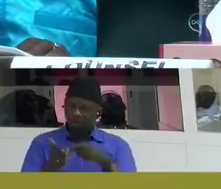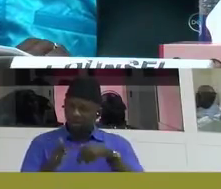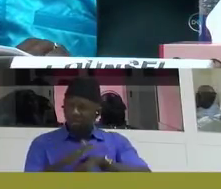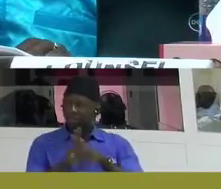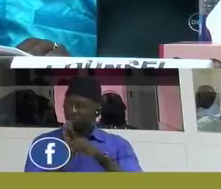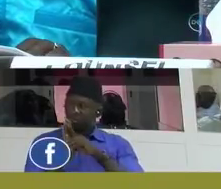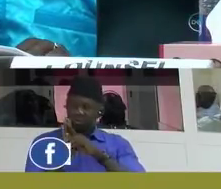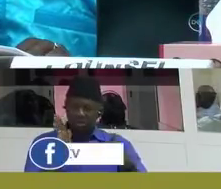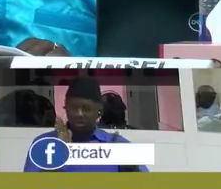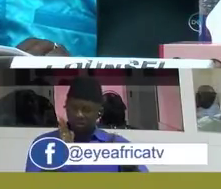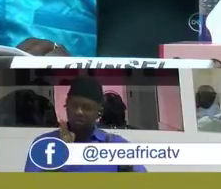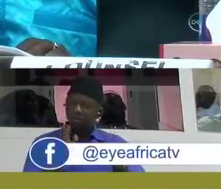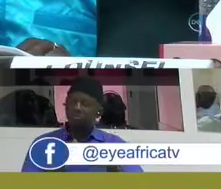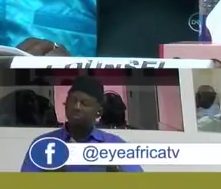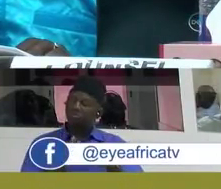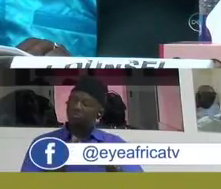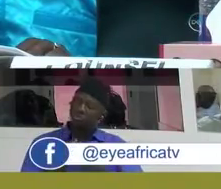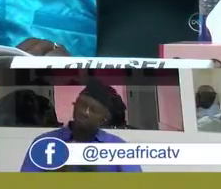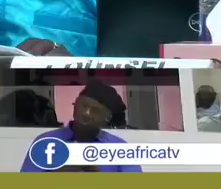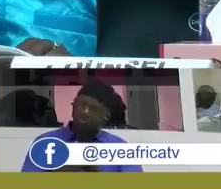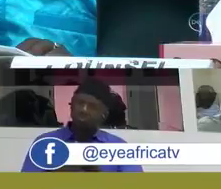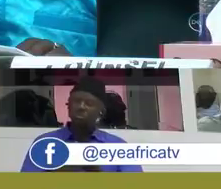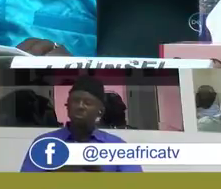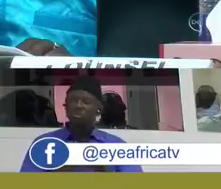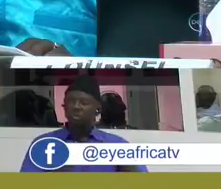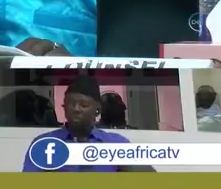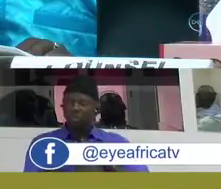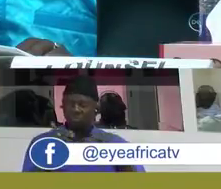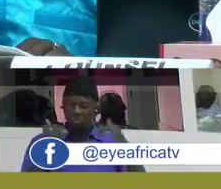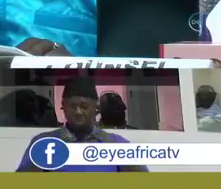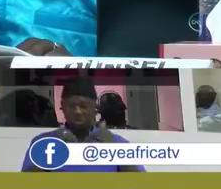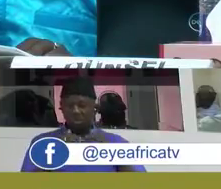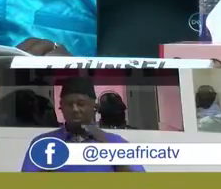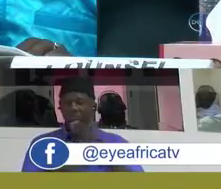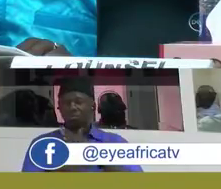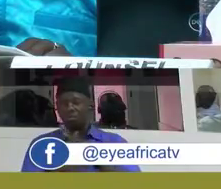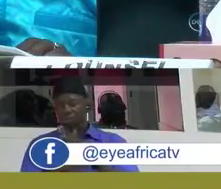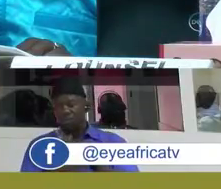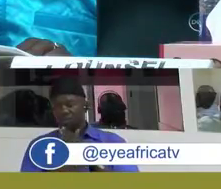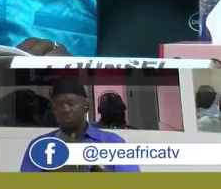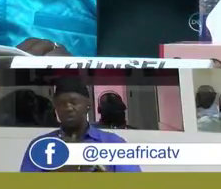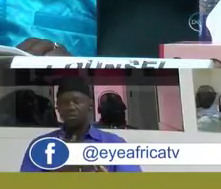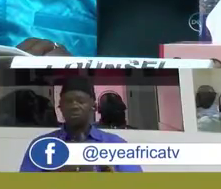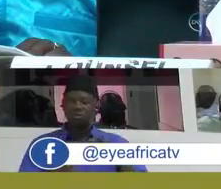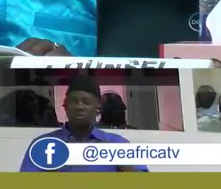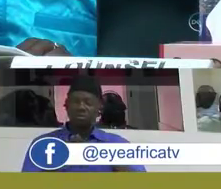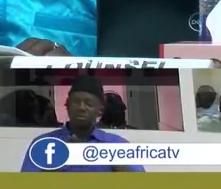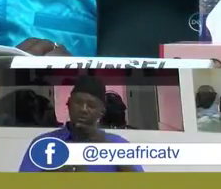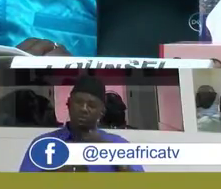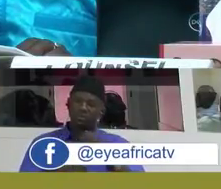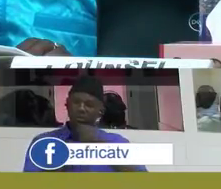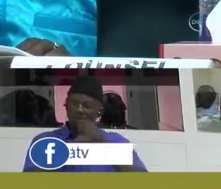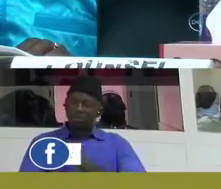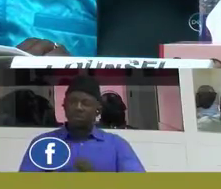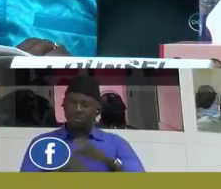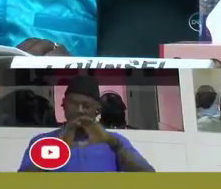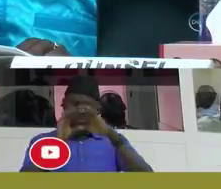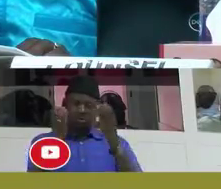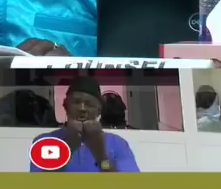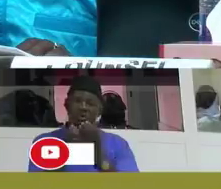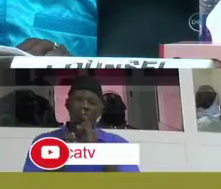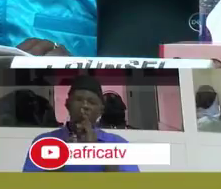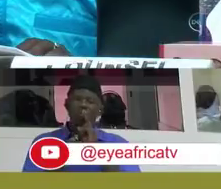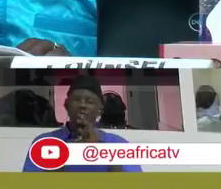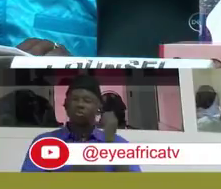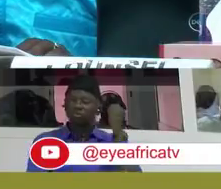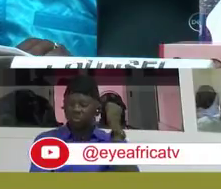private during a meeting between members of the Christian community who protested or